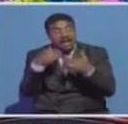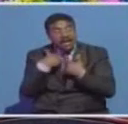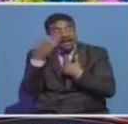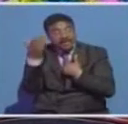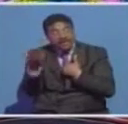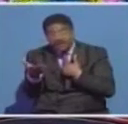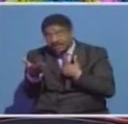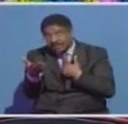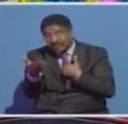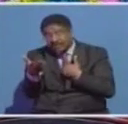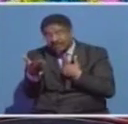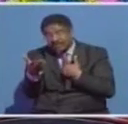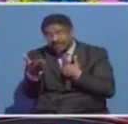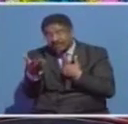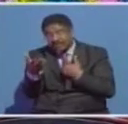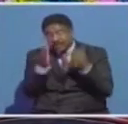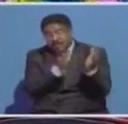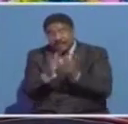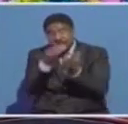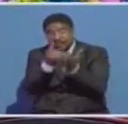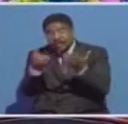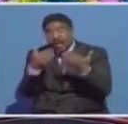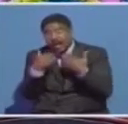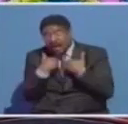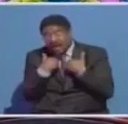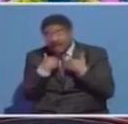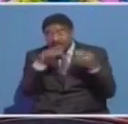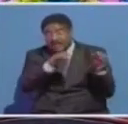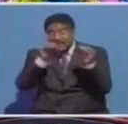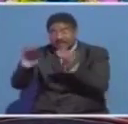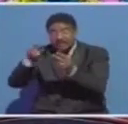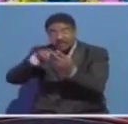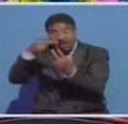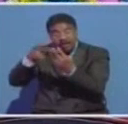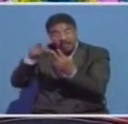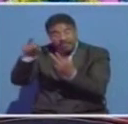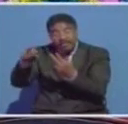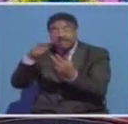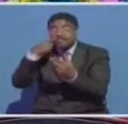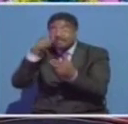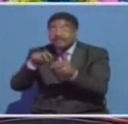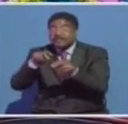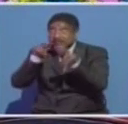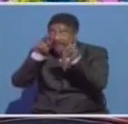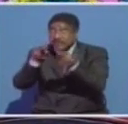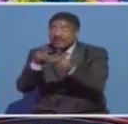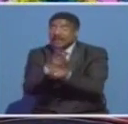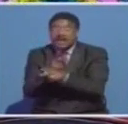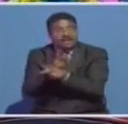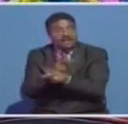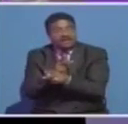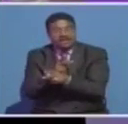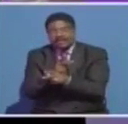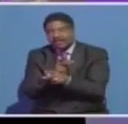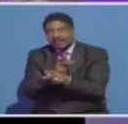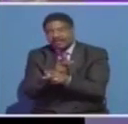fisheries, because we are dealing with land issues, the resettlement schemes must be a part of that. And we are not just looking at the